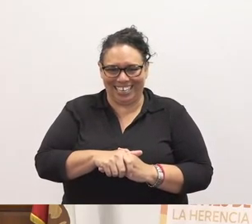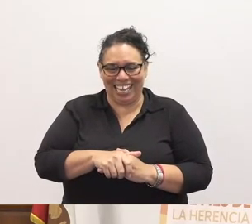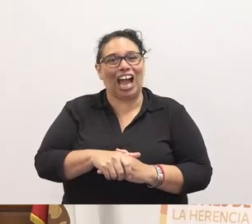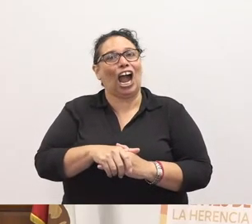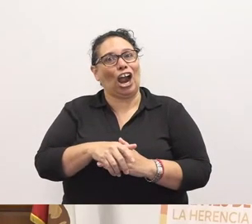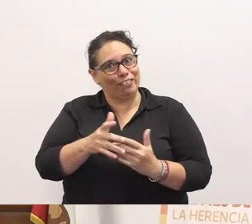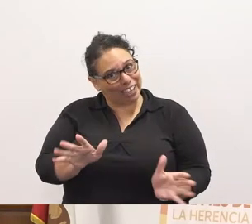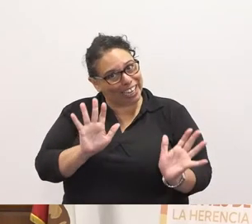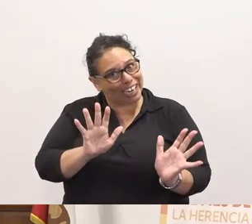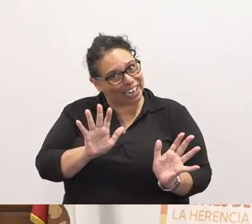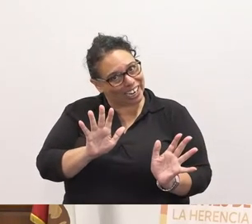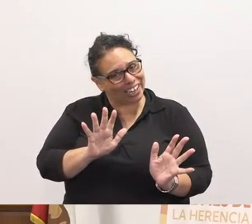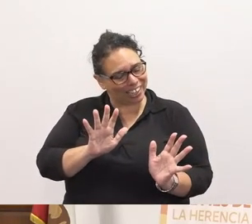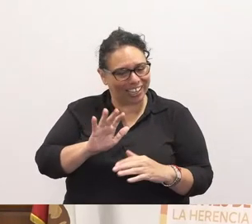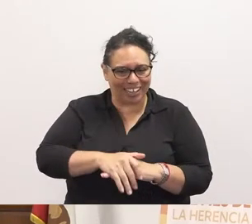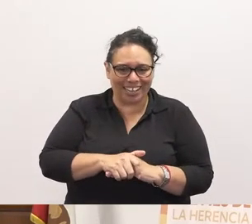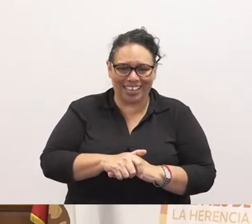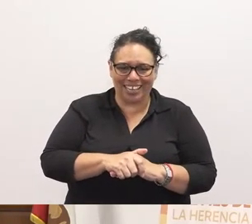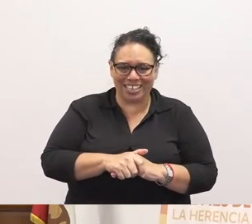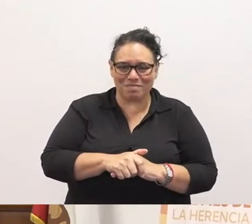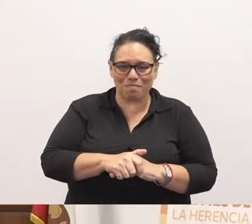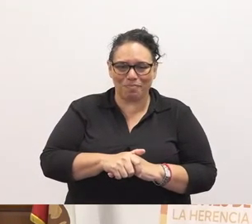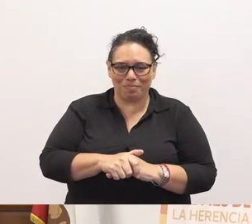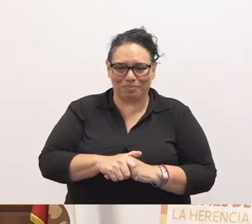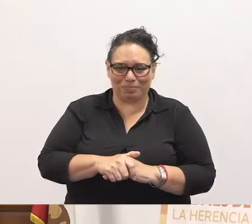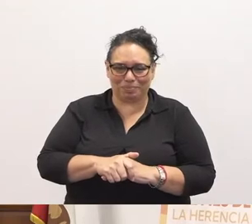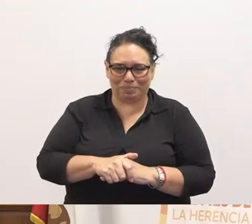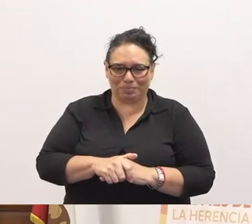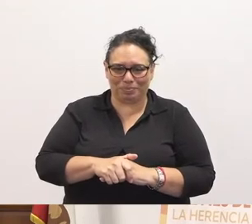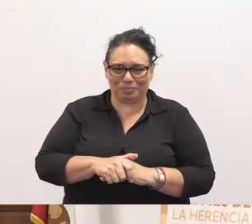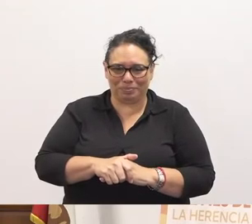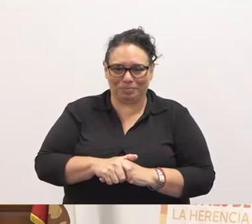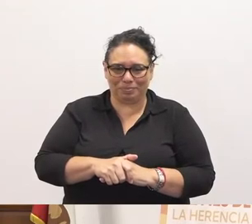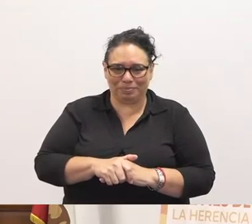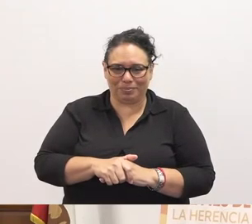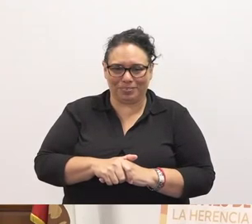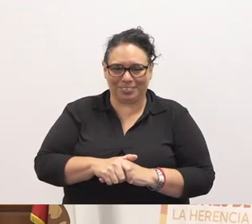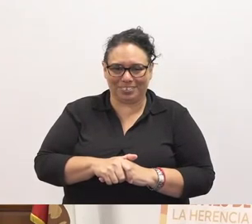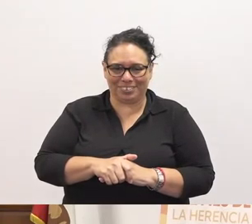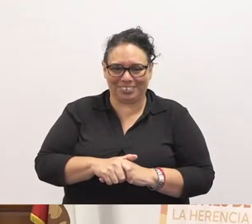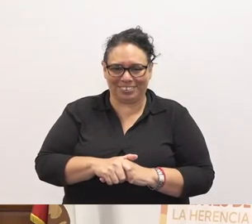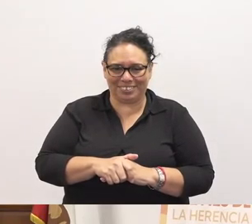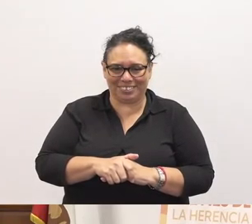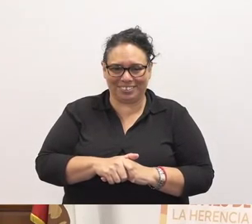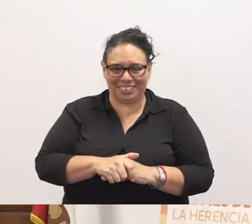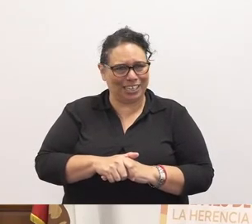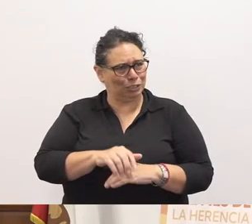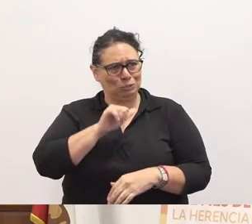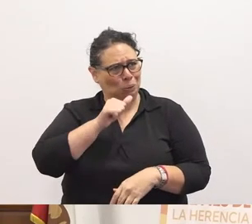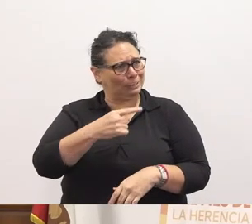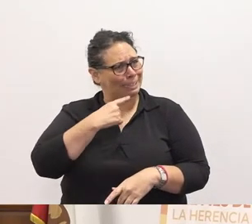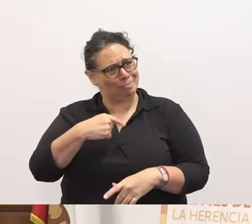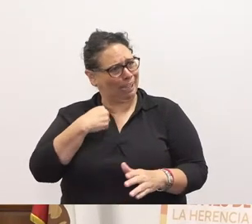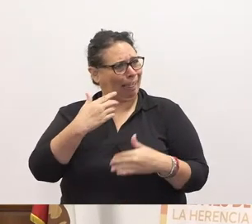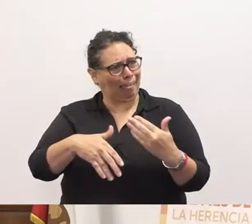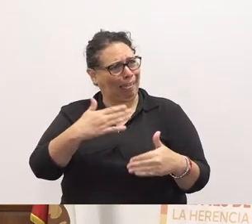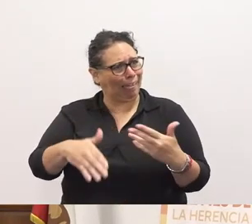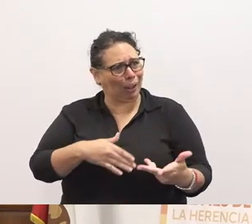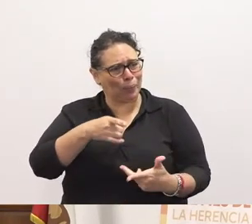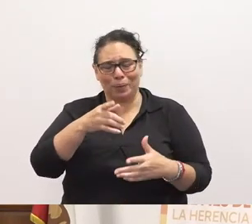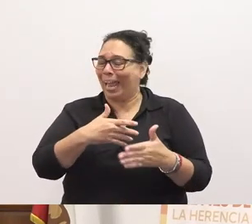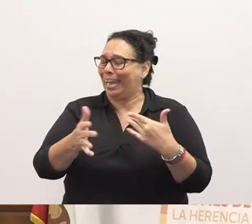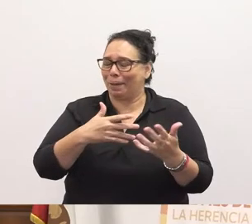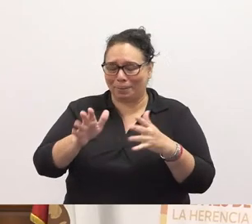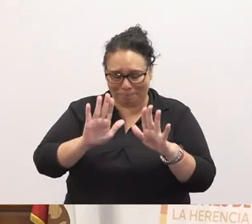Are you quite finished? It's been a long day, President Craighead. Yes, I know. But don't tell me to go when you're...